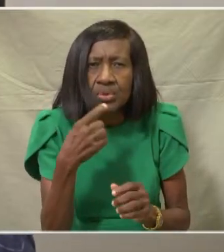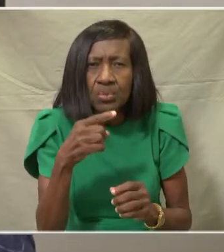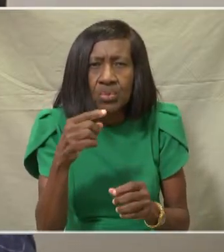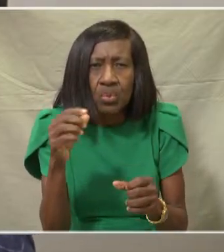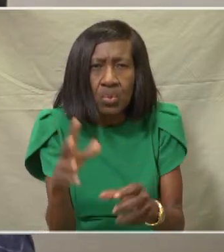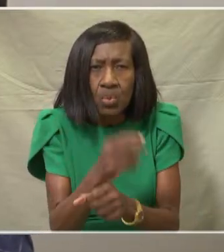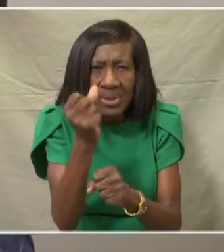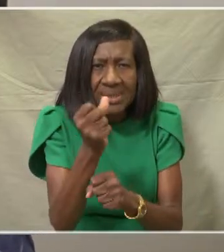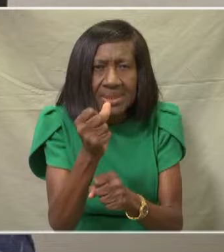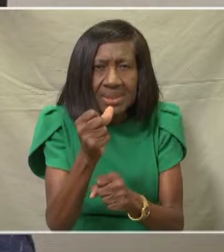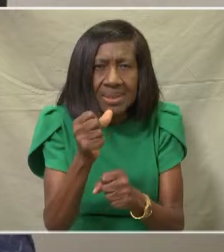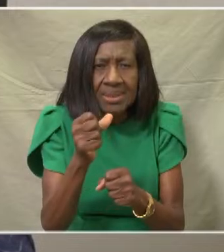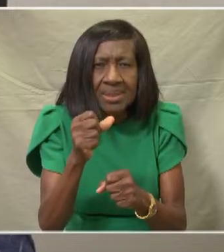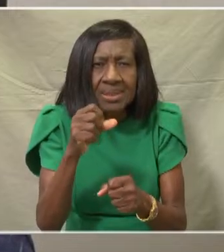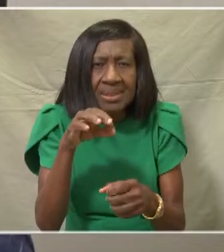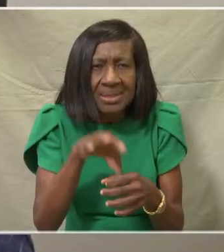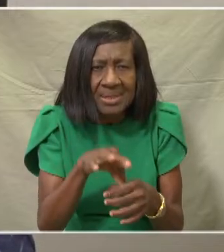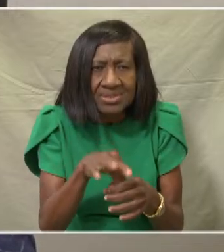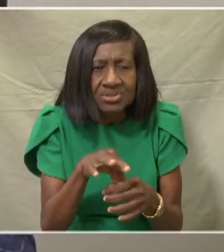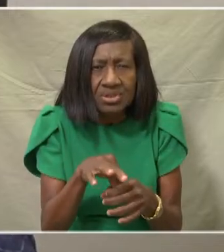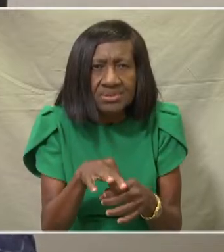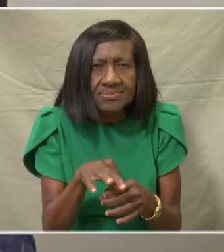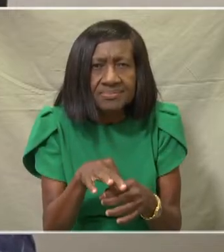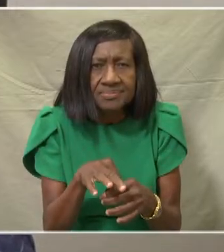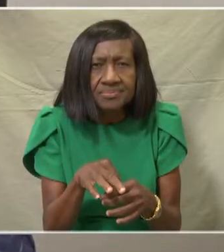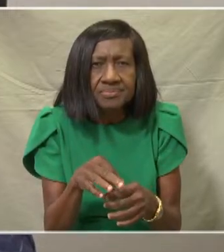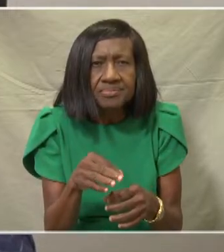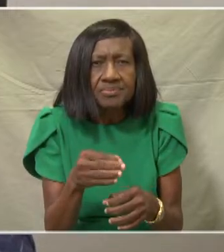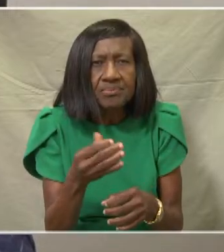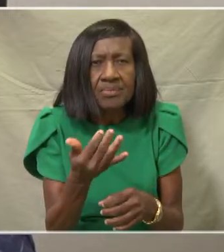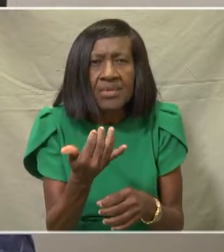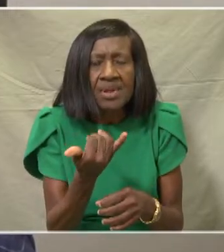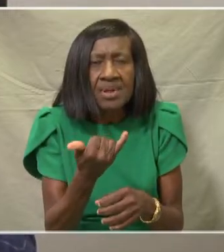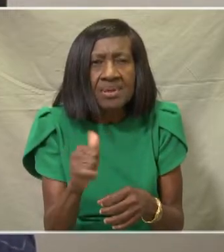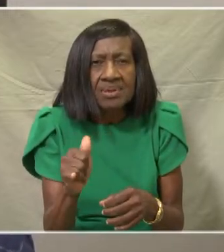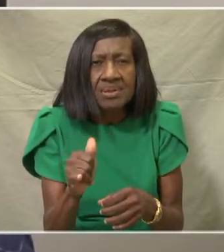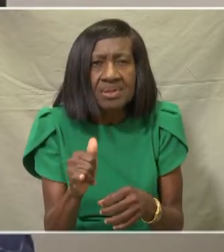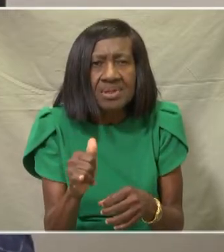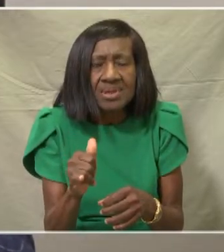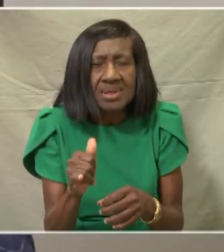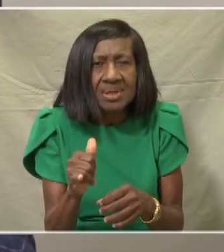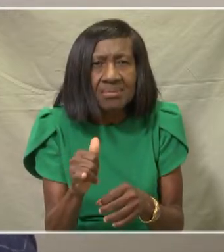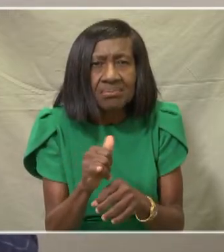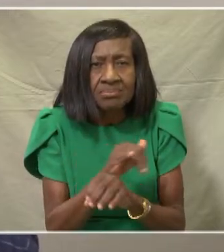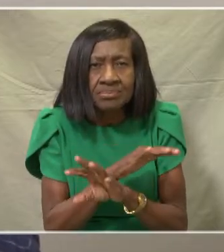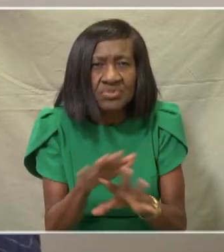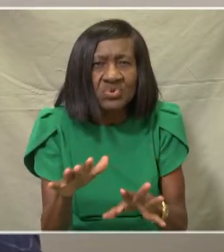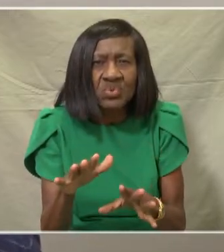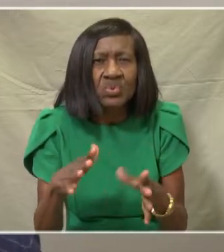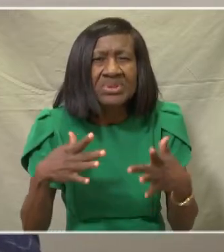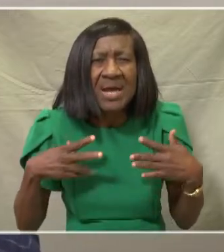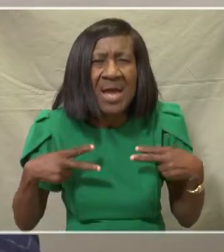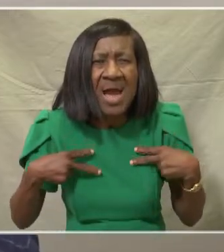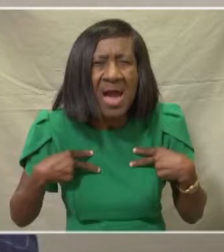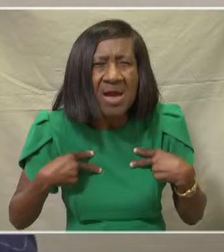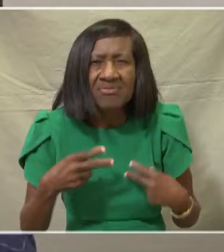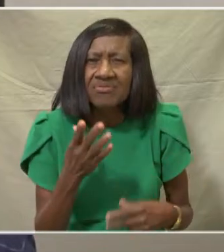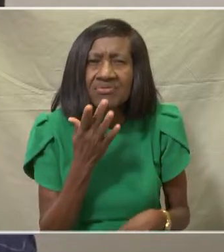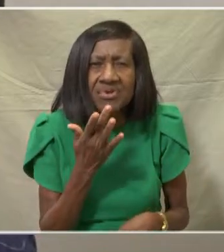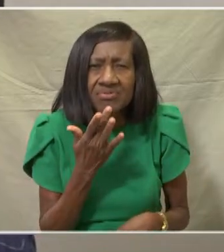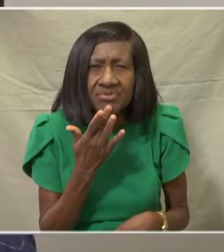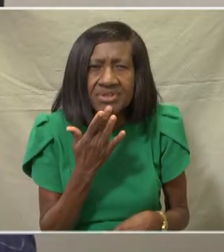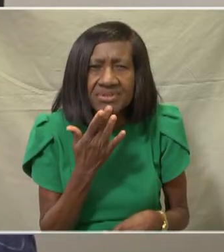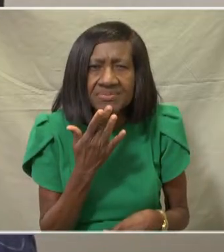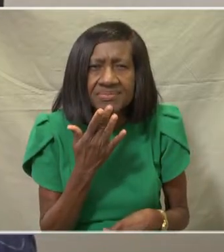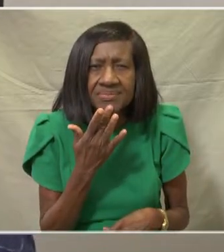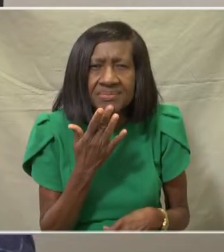word impartial, and I'll reiterate it. We are an impartial mission. It's a technical mission that we are here to undertake. So